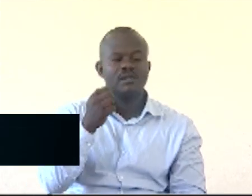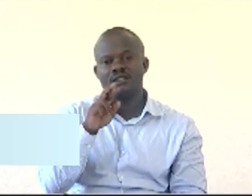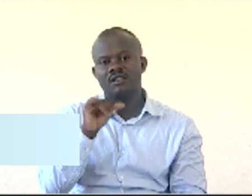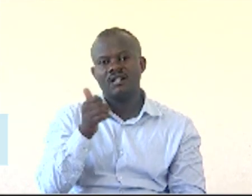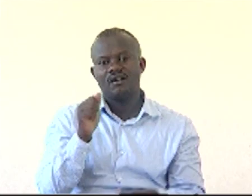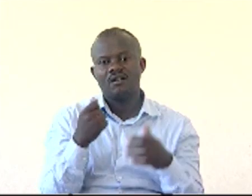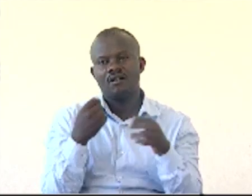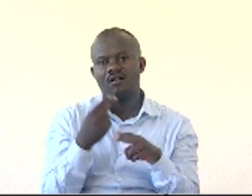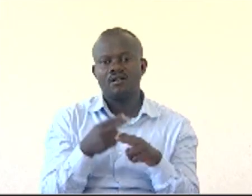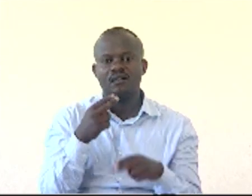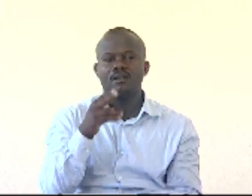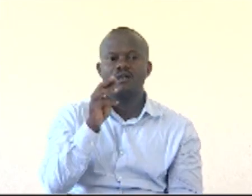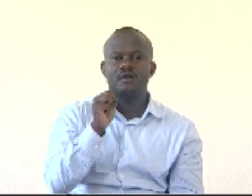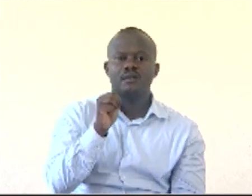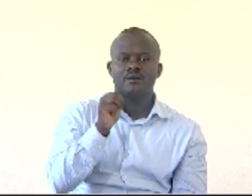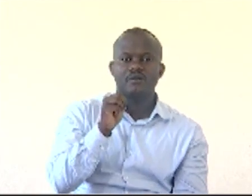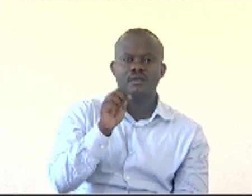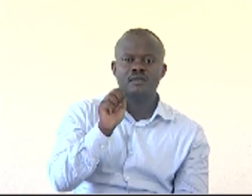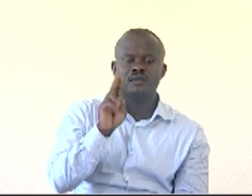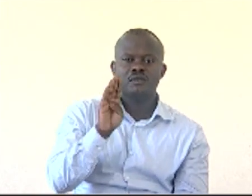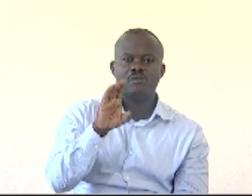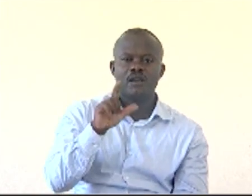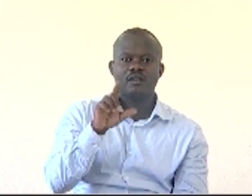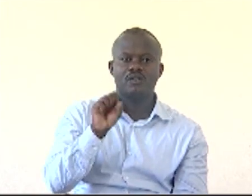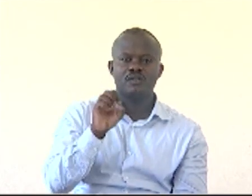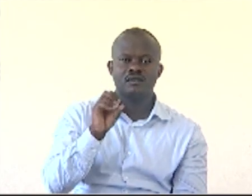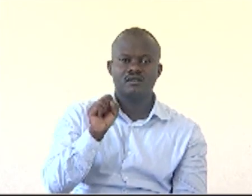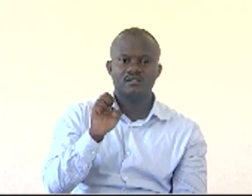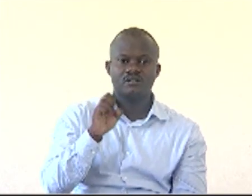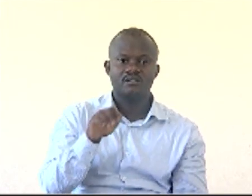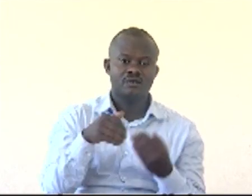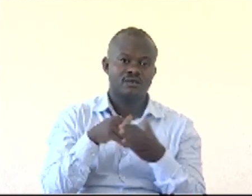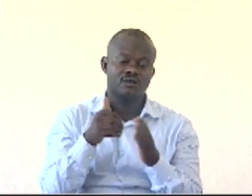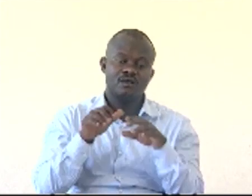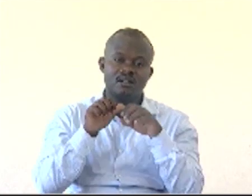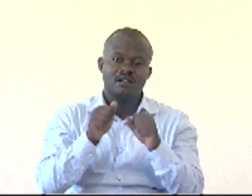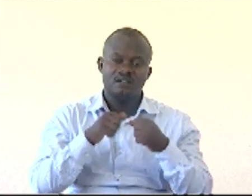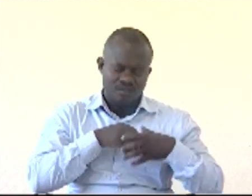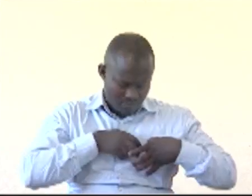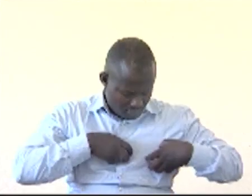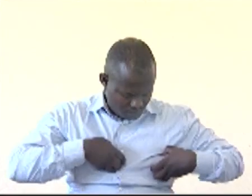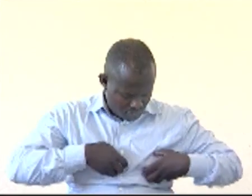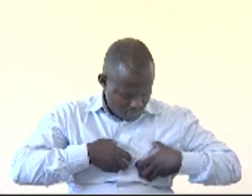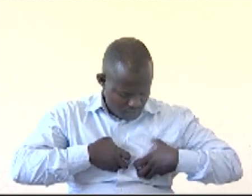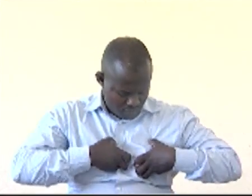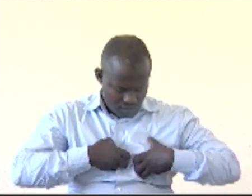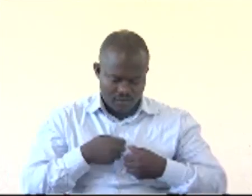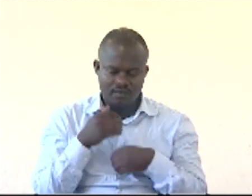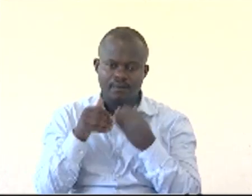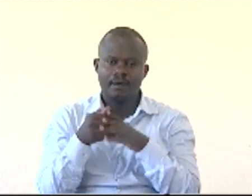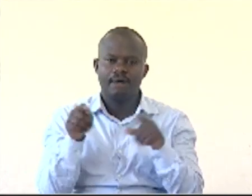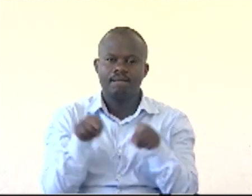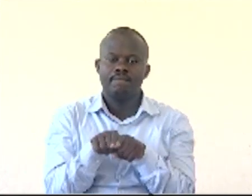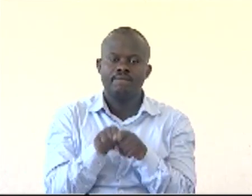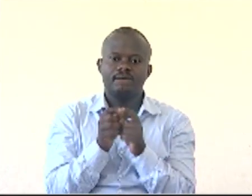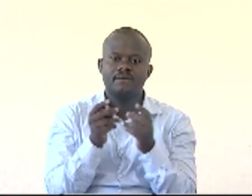called Mycobacterium tuberculosis. The bacteria usually attack lungs, but also